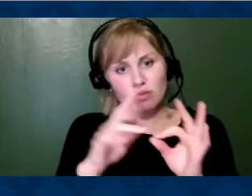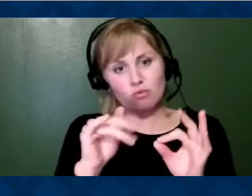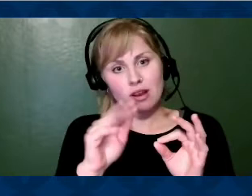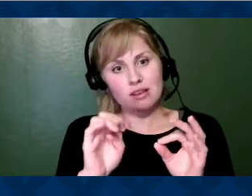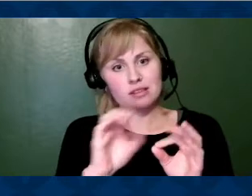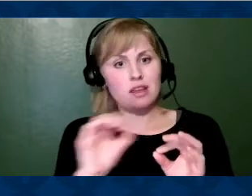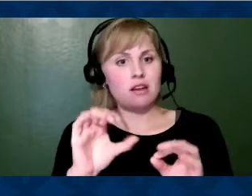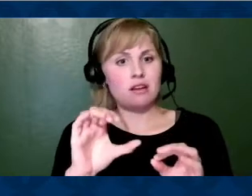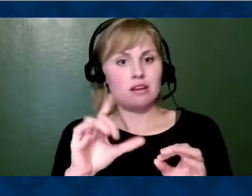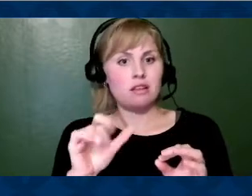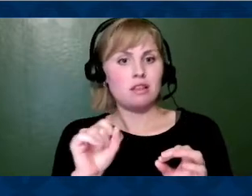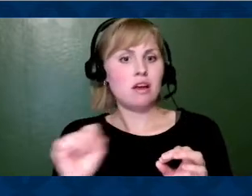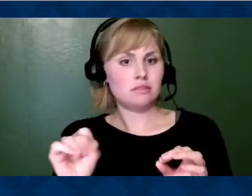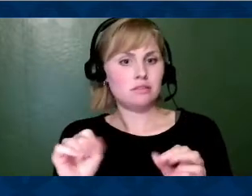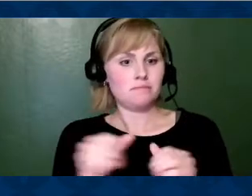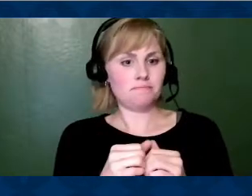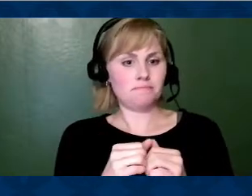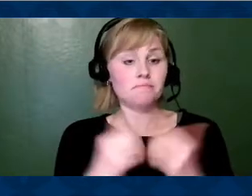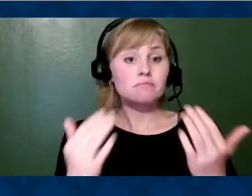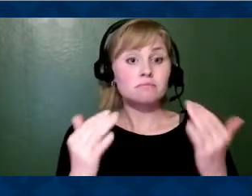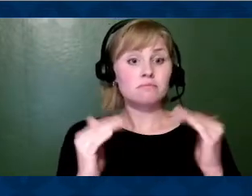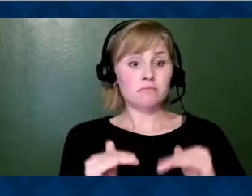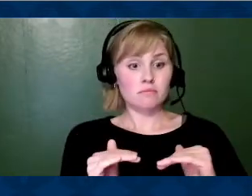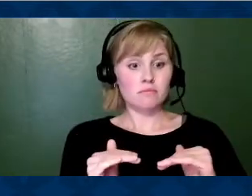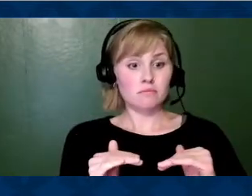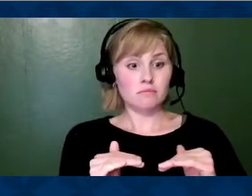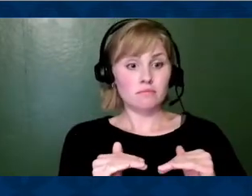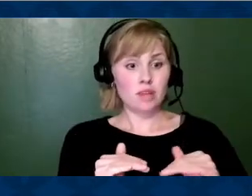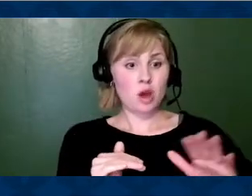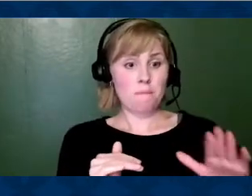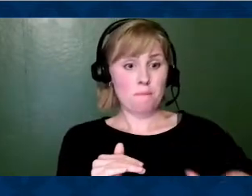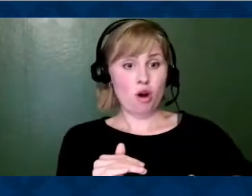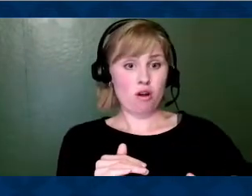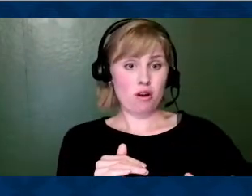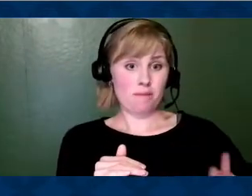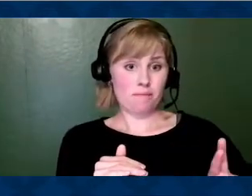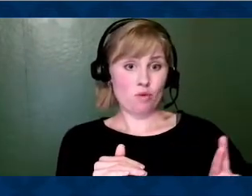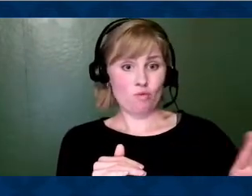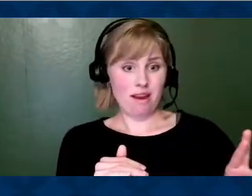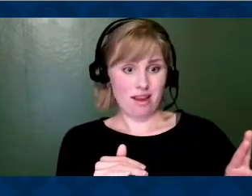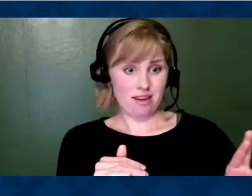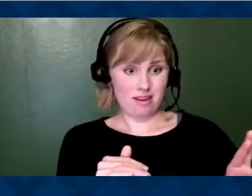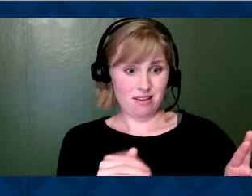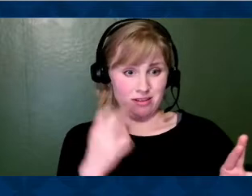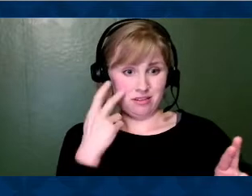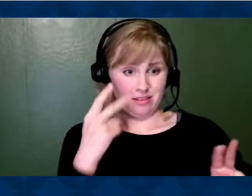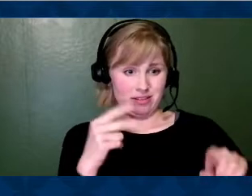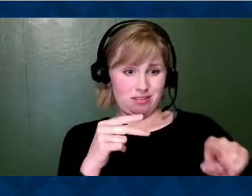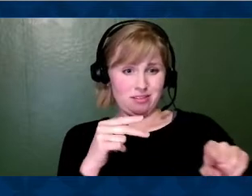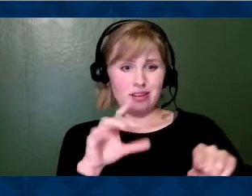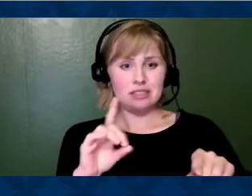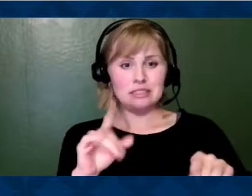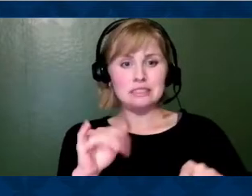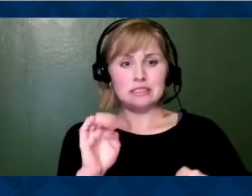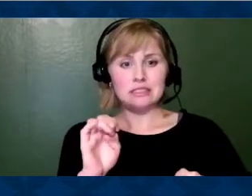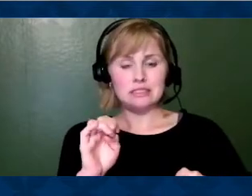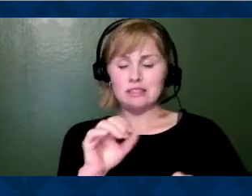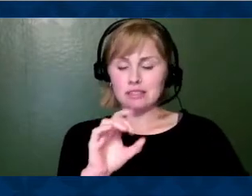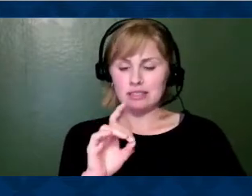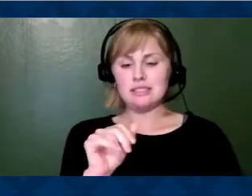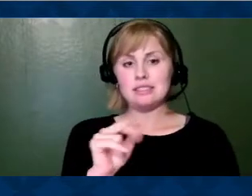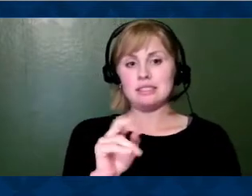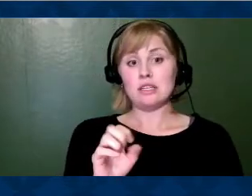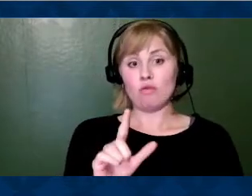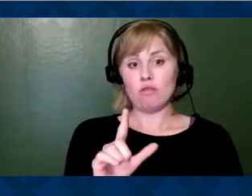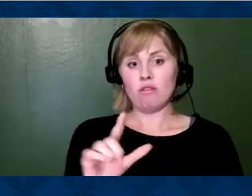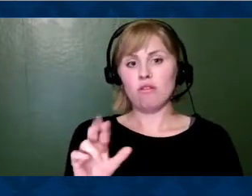Next up is Daryl Robinson, who you'll see in the bottom right of this screenshot from a Zoom. Daryl is one of the more